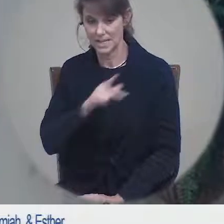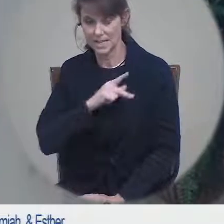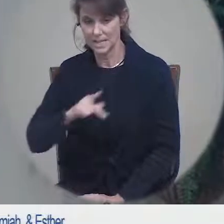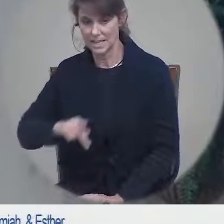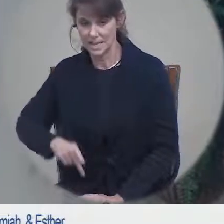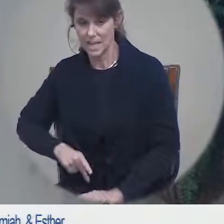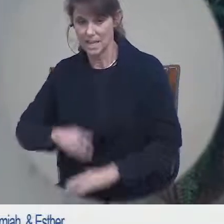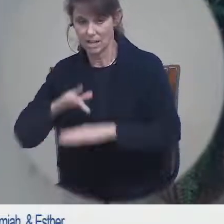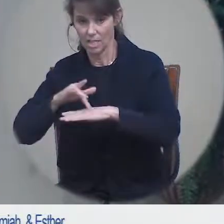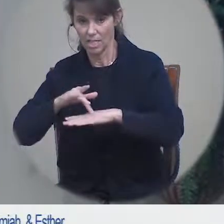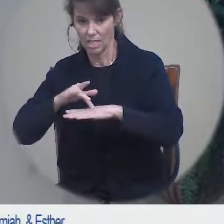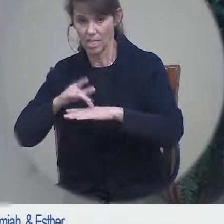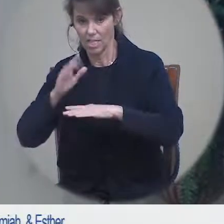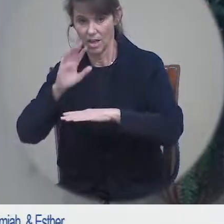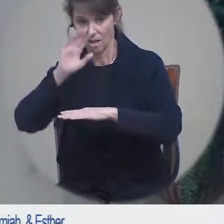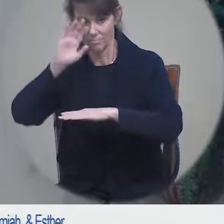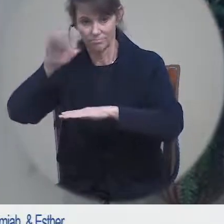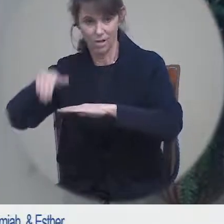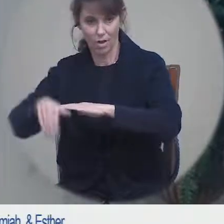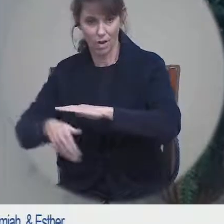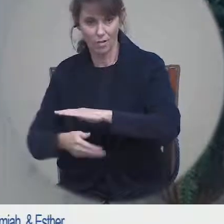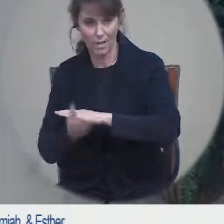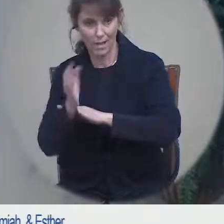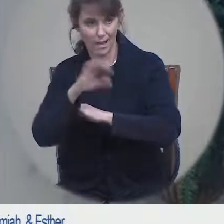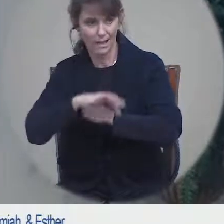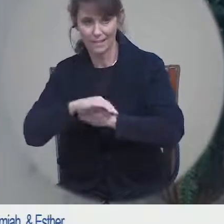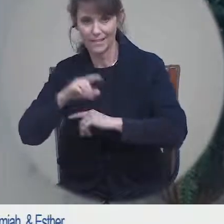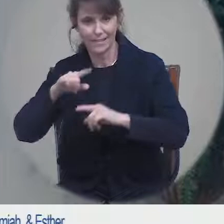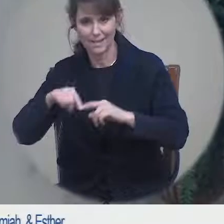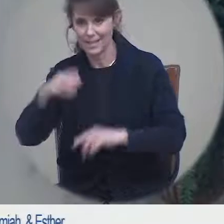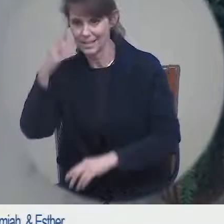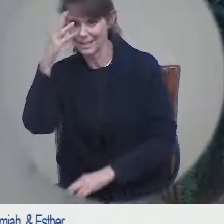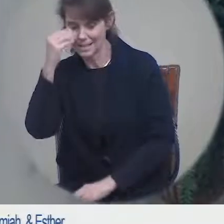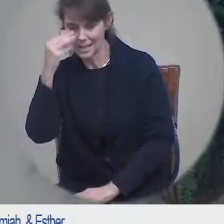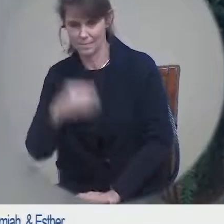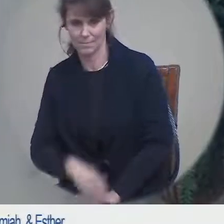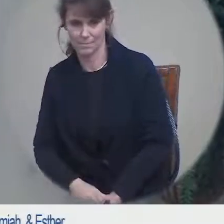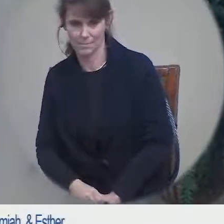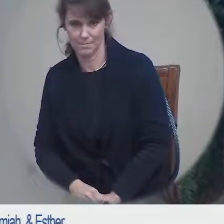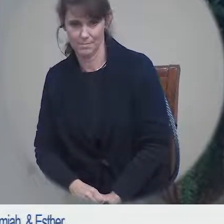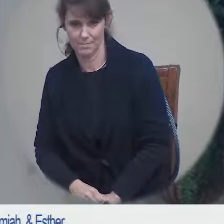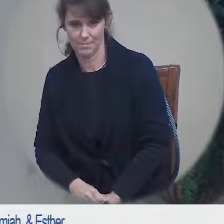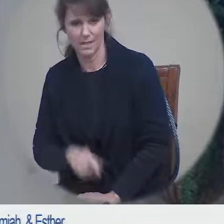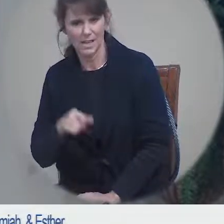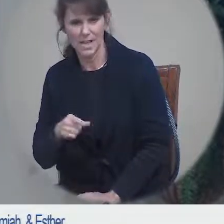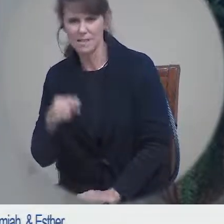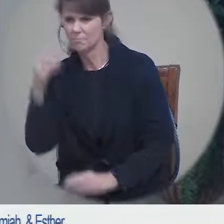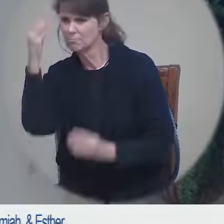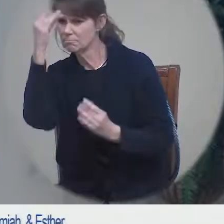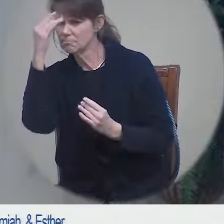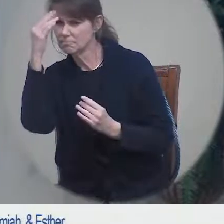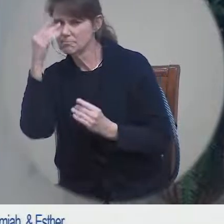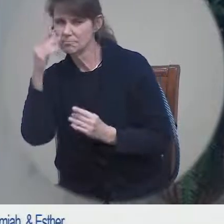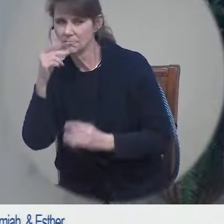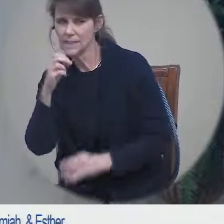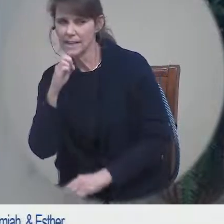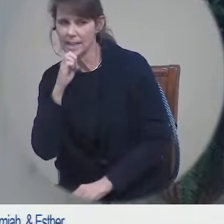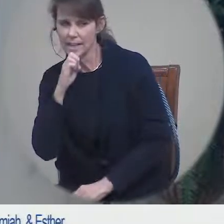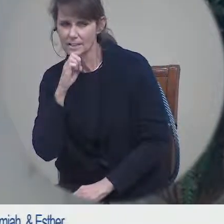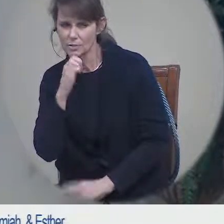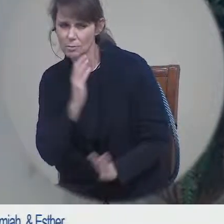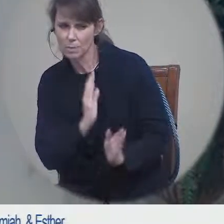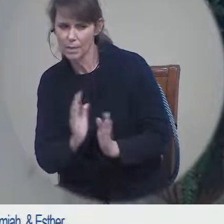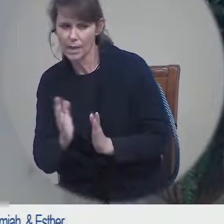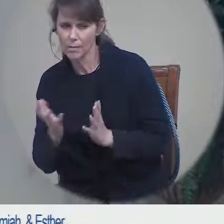her plan. And she was going to let him know the next day. Now, she didn't know that he was going to read from